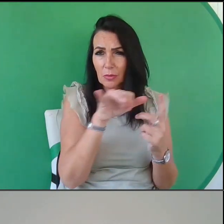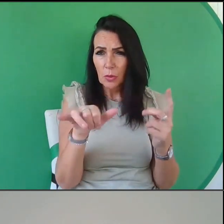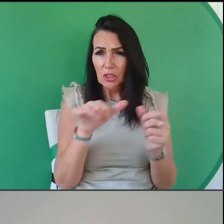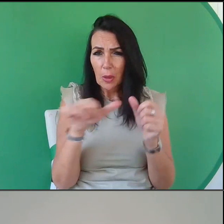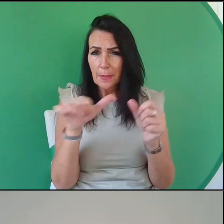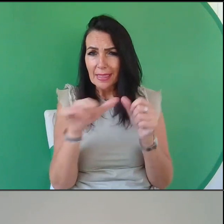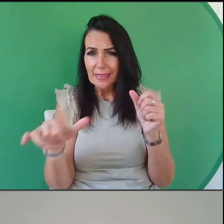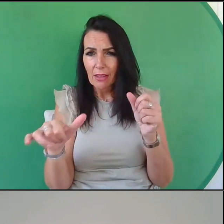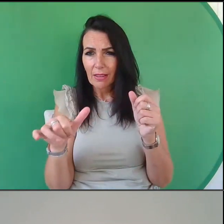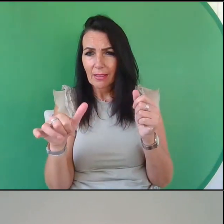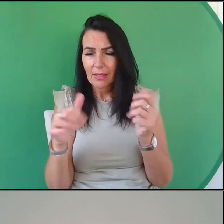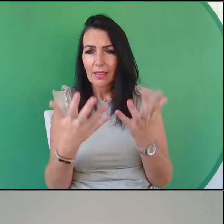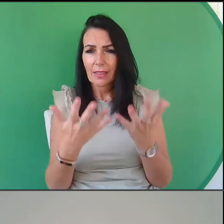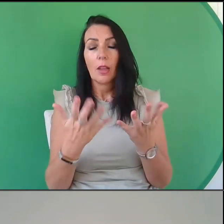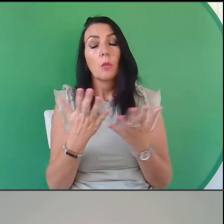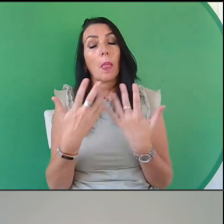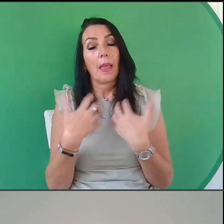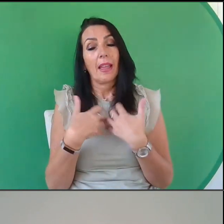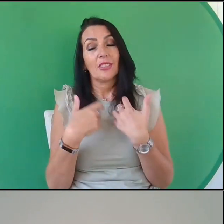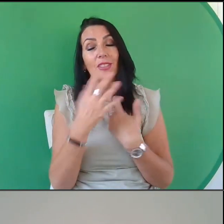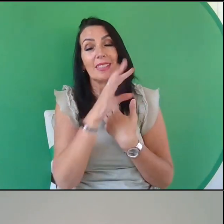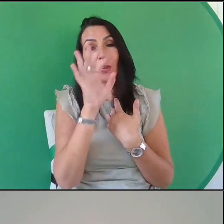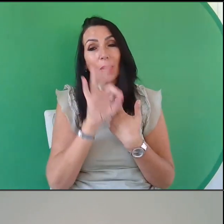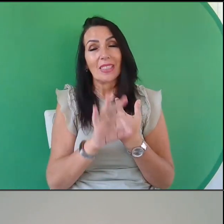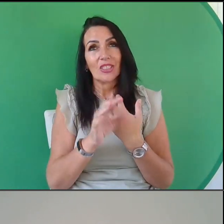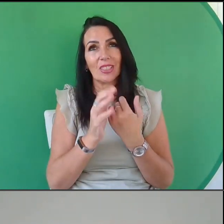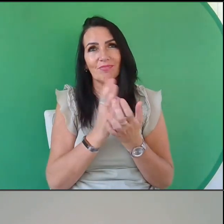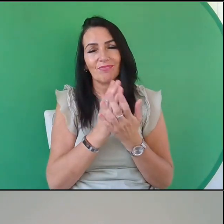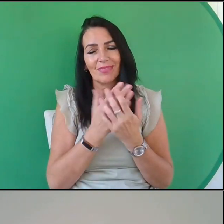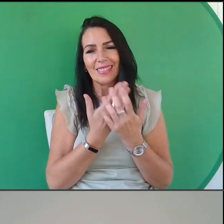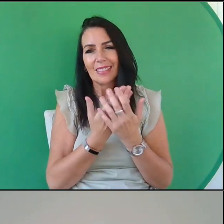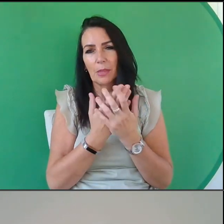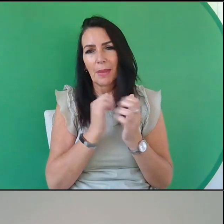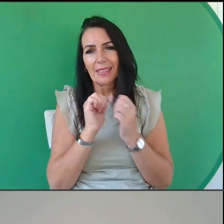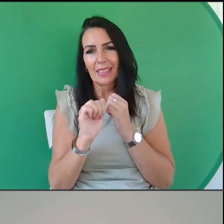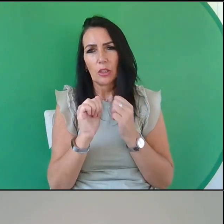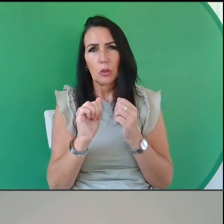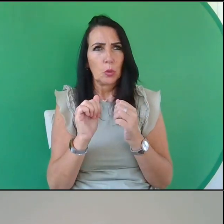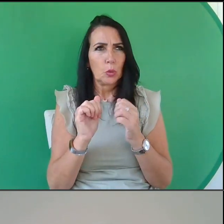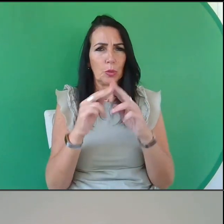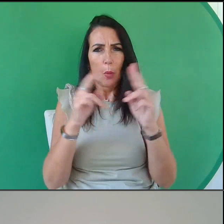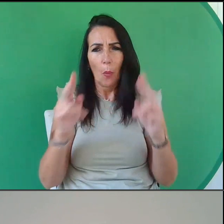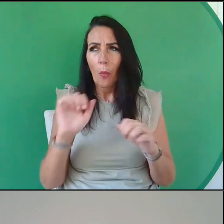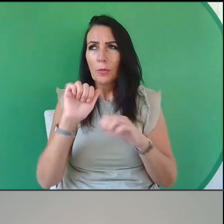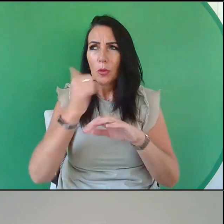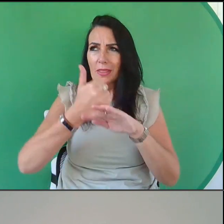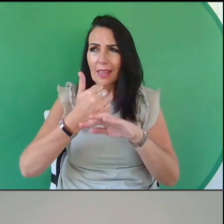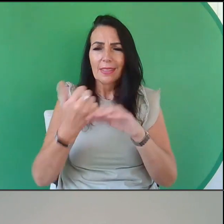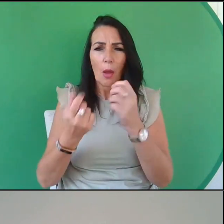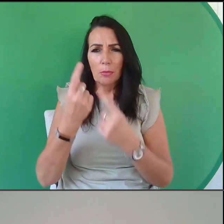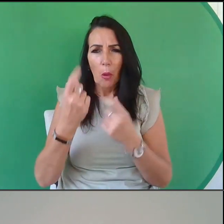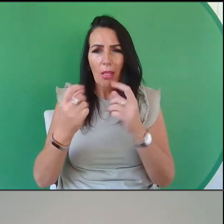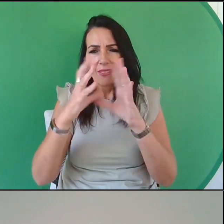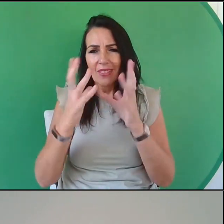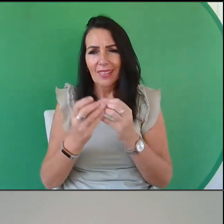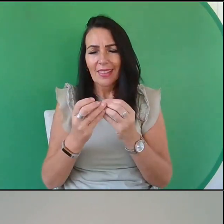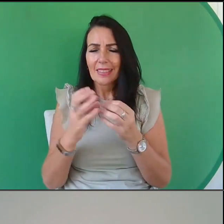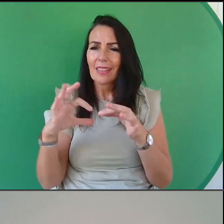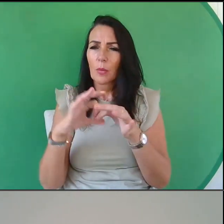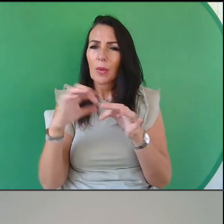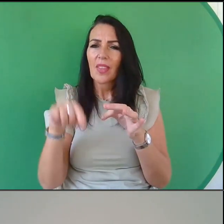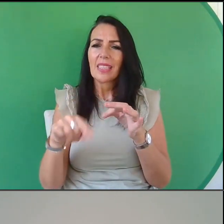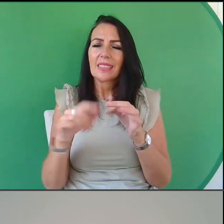Lucy again. Well, that's an interesting question. I suppose it kind of depends on your setup, I think, as well. So I suppose maybe